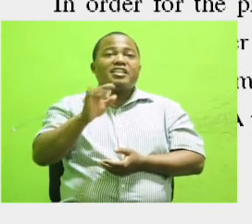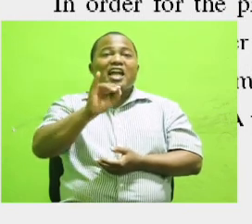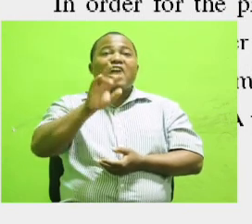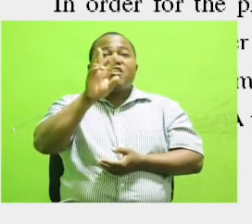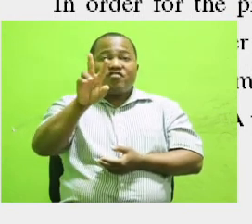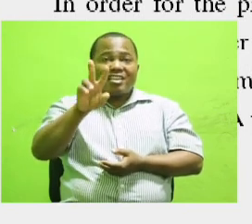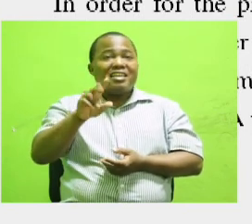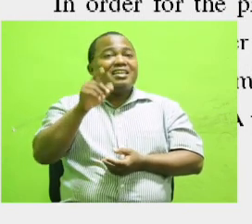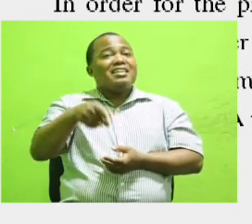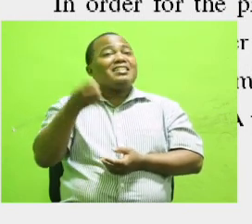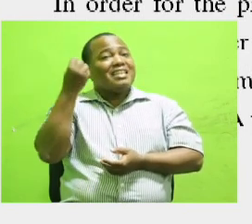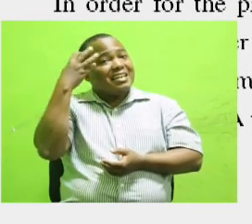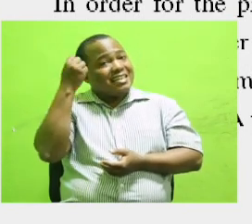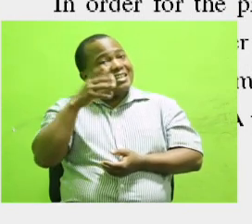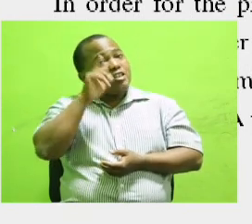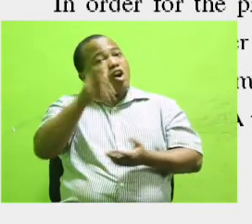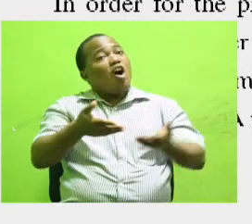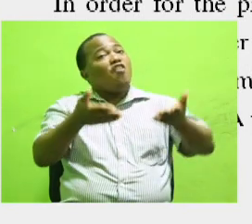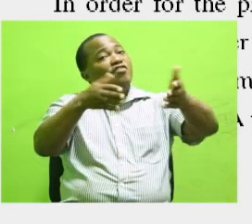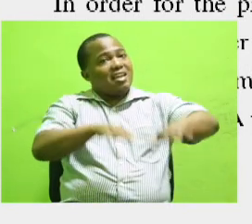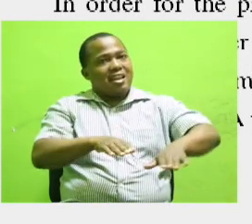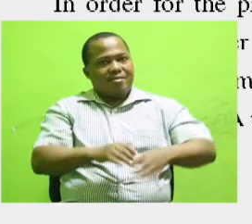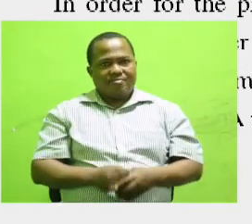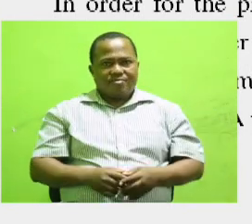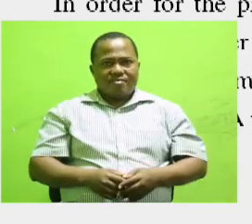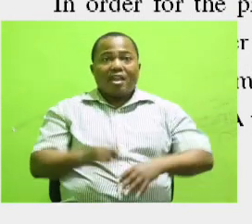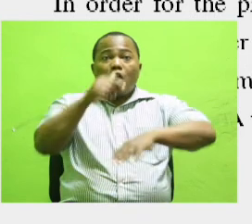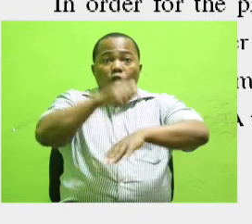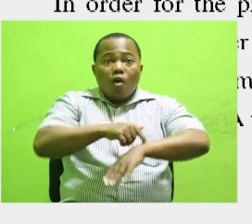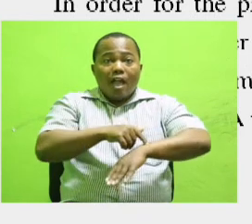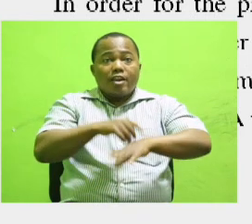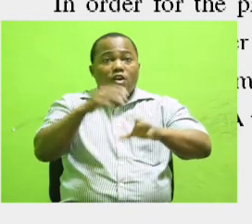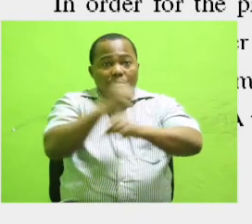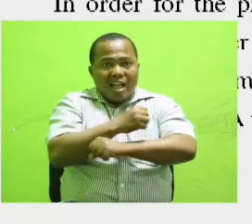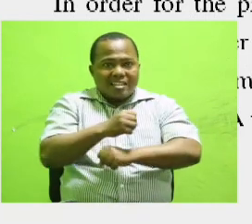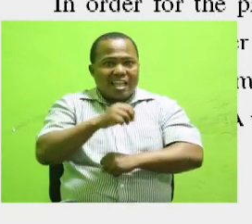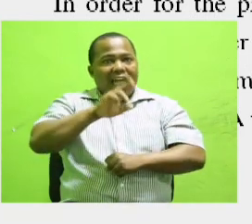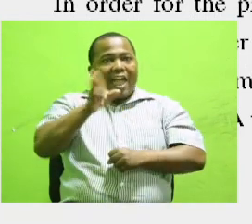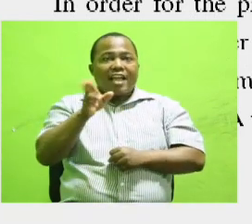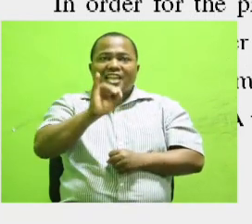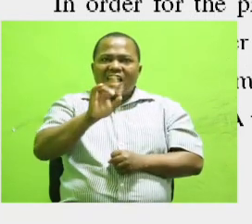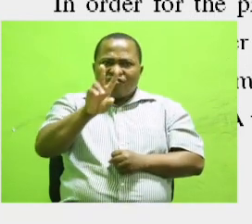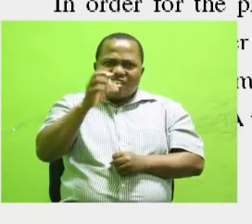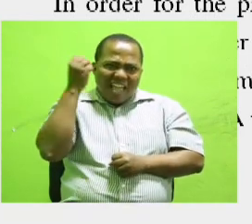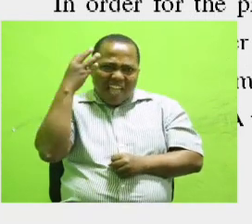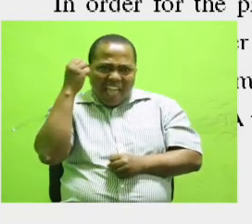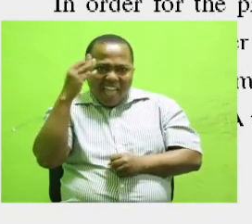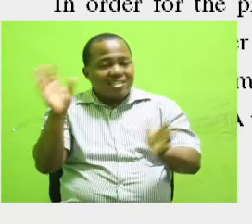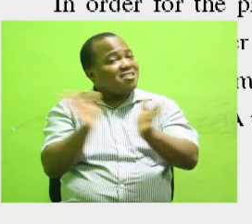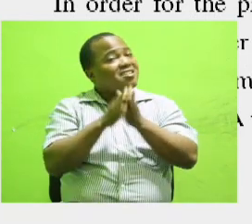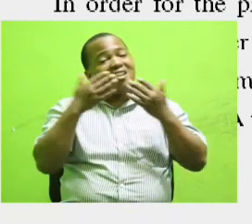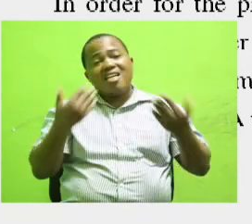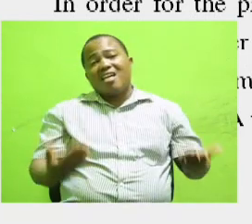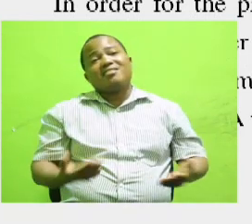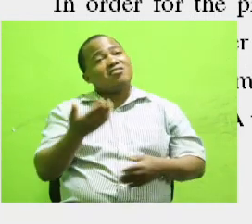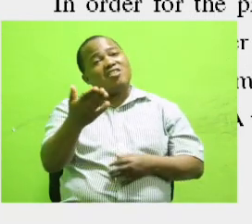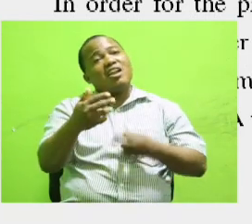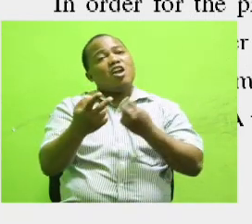killer disease. That is, once you get HIV AIDS, there is nothing for you except to wait for